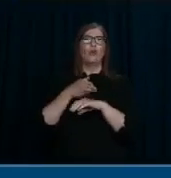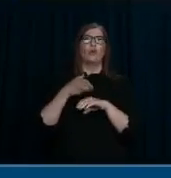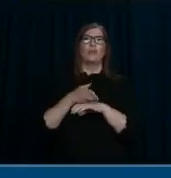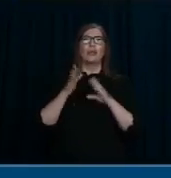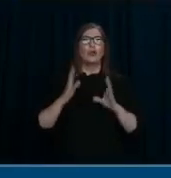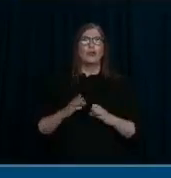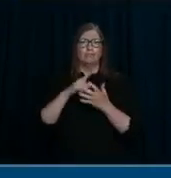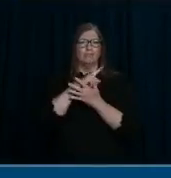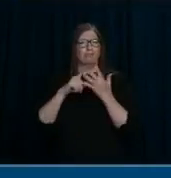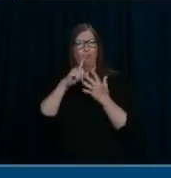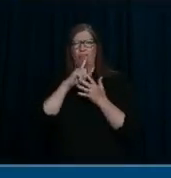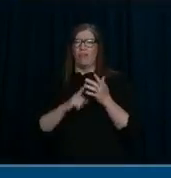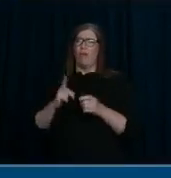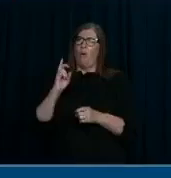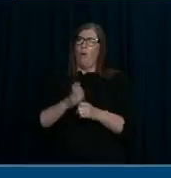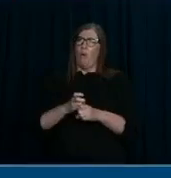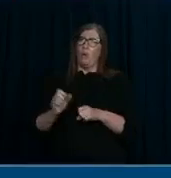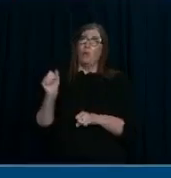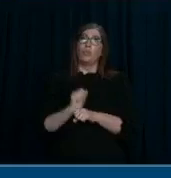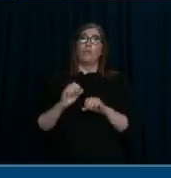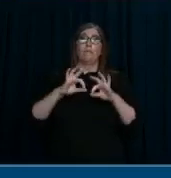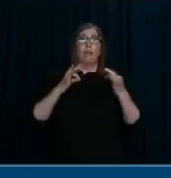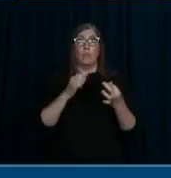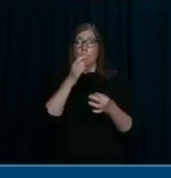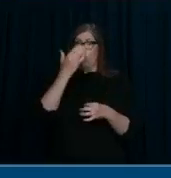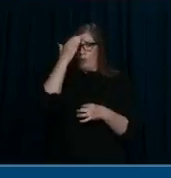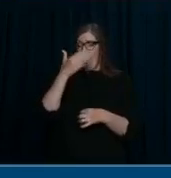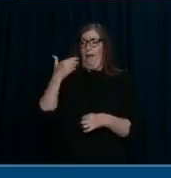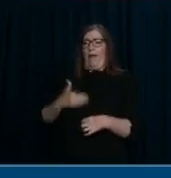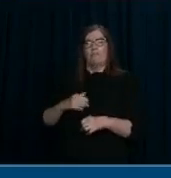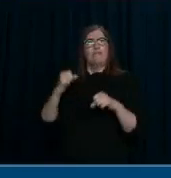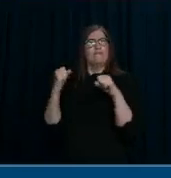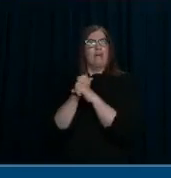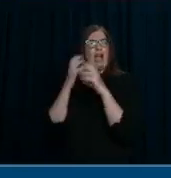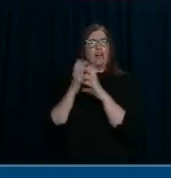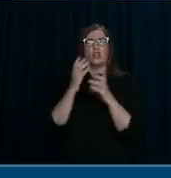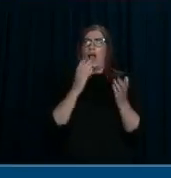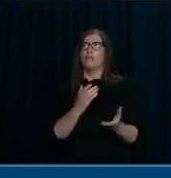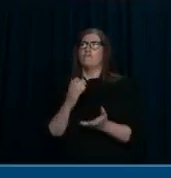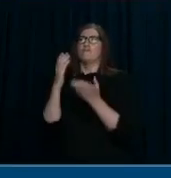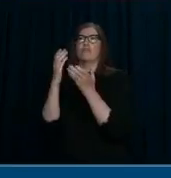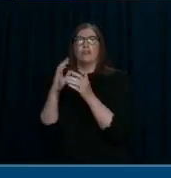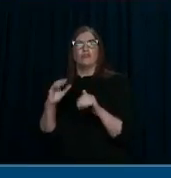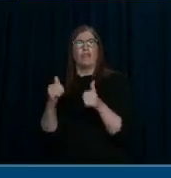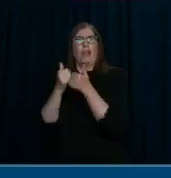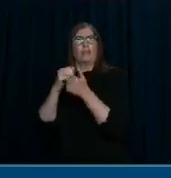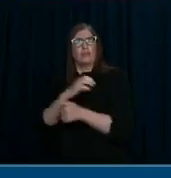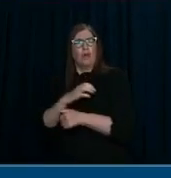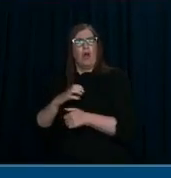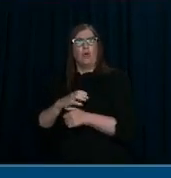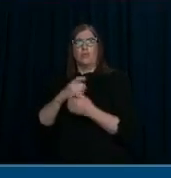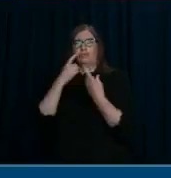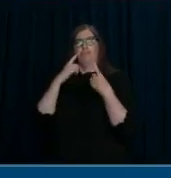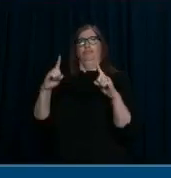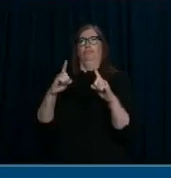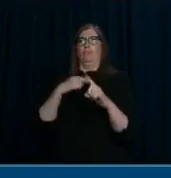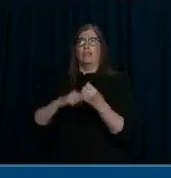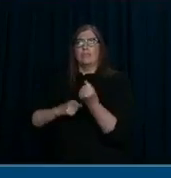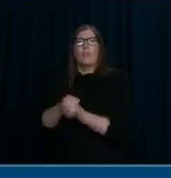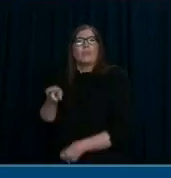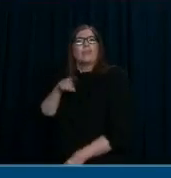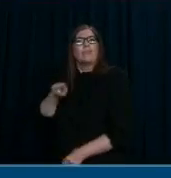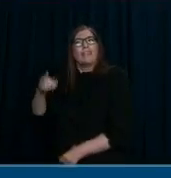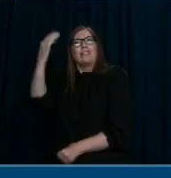are hard-working families who know that I'm the fighter to take this to Congress and get this work done. I've got their back, and they know